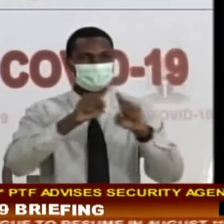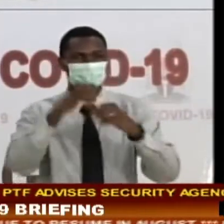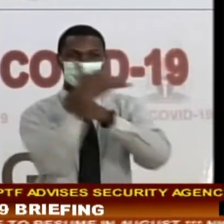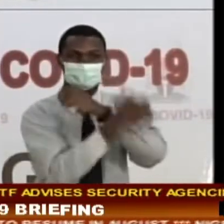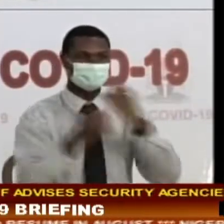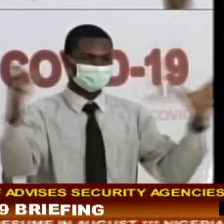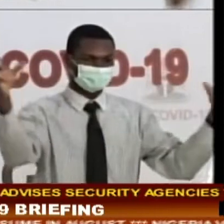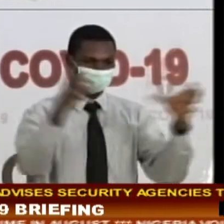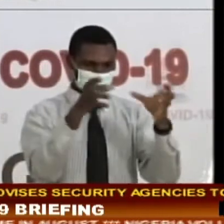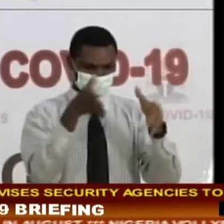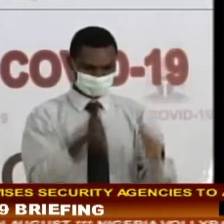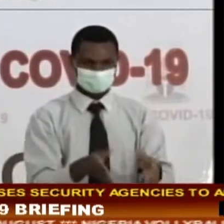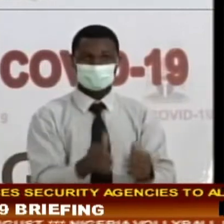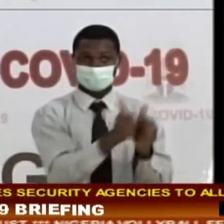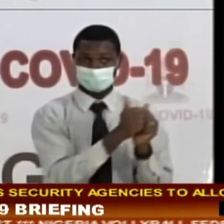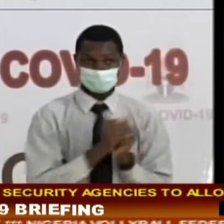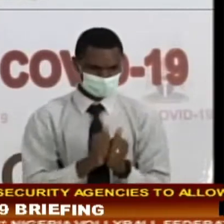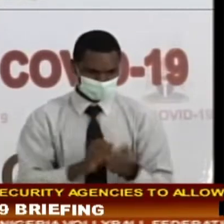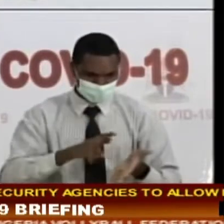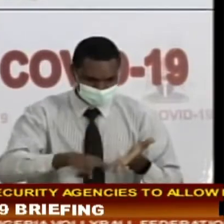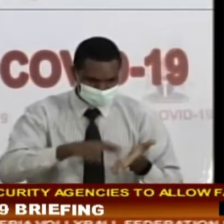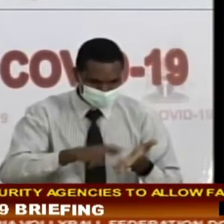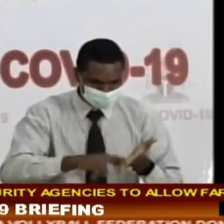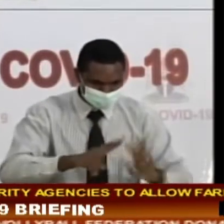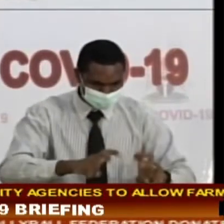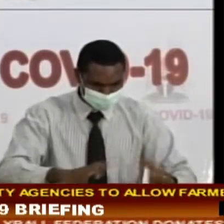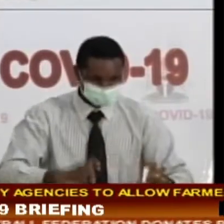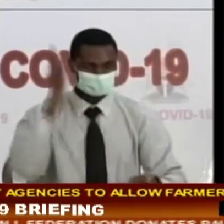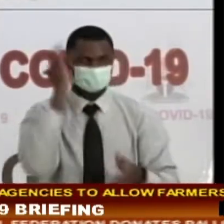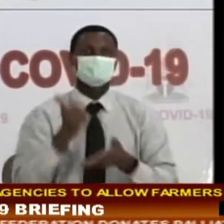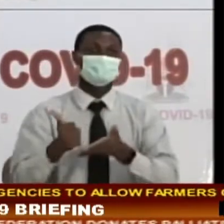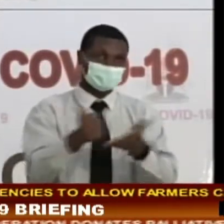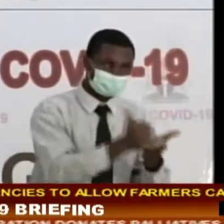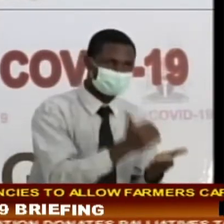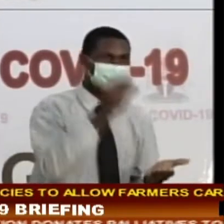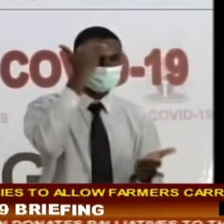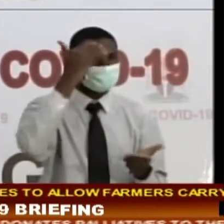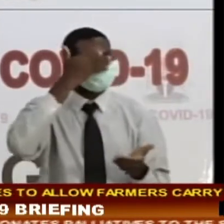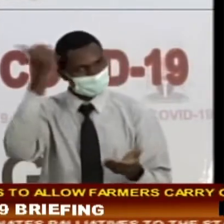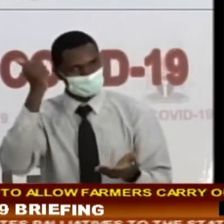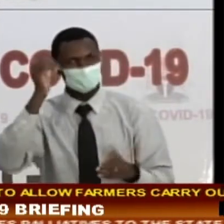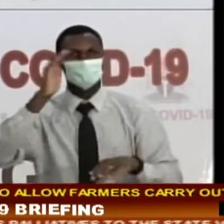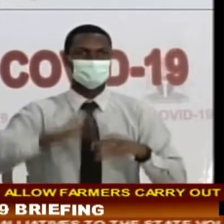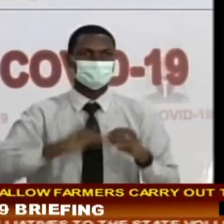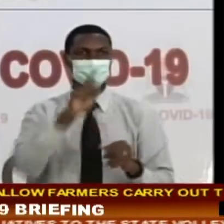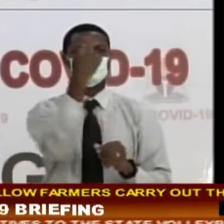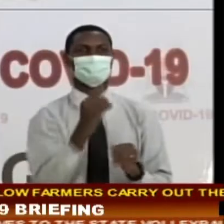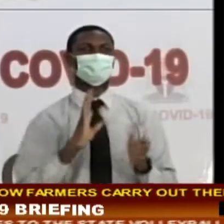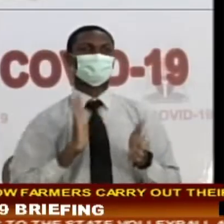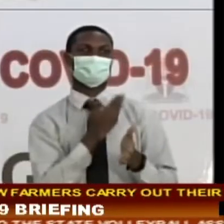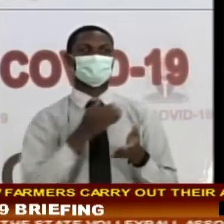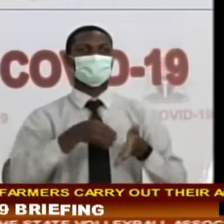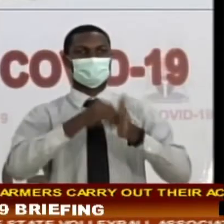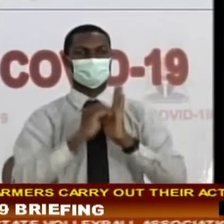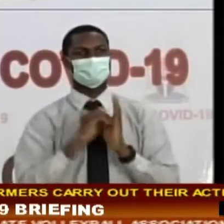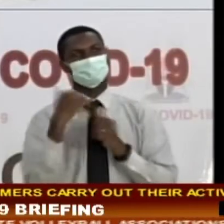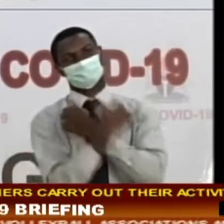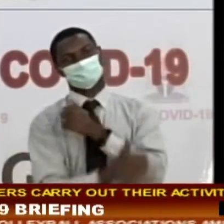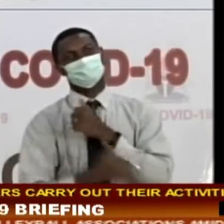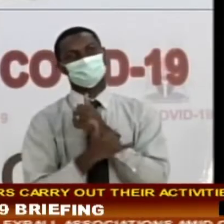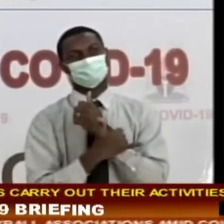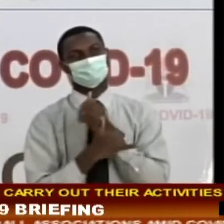to the same output we've shared our initial sequencing of the first viruses and many colleagues are doing a lot